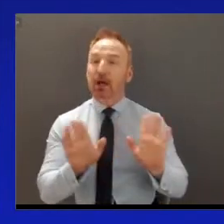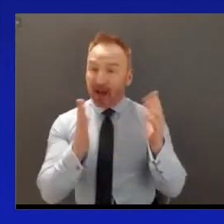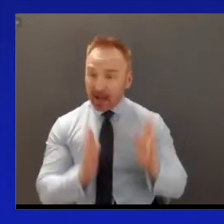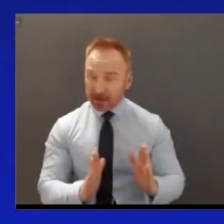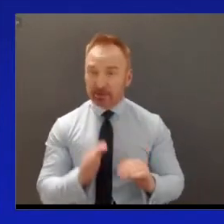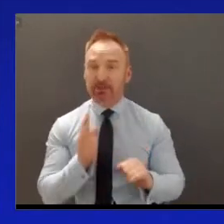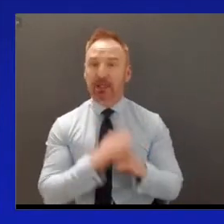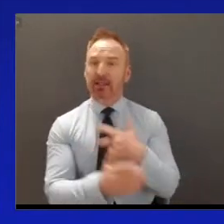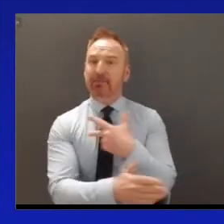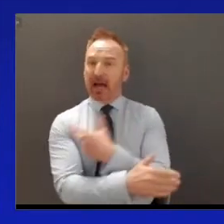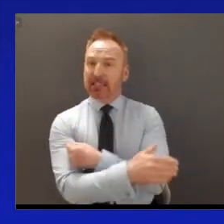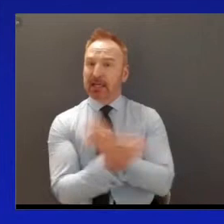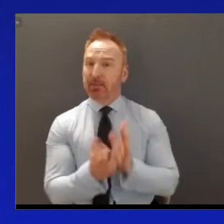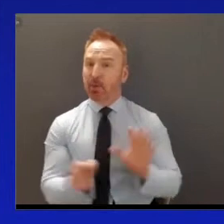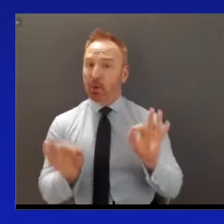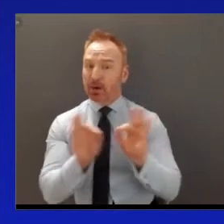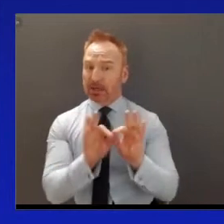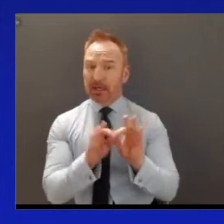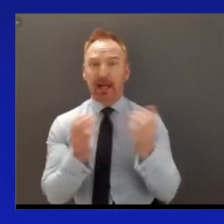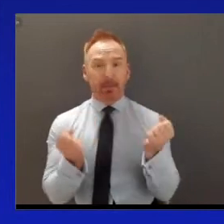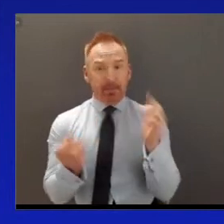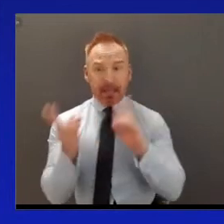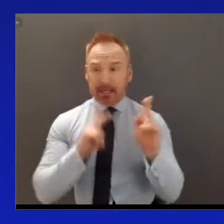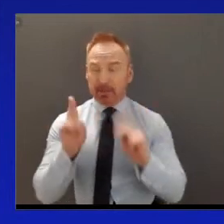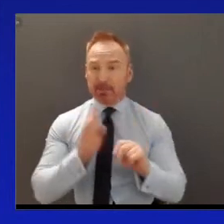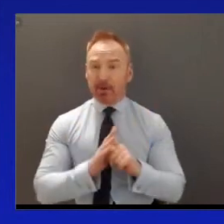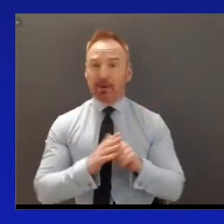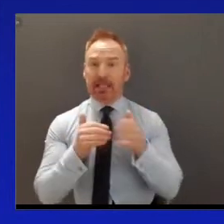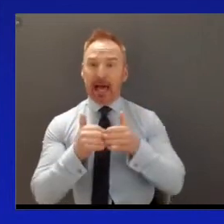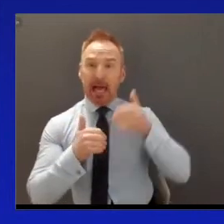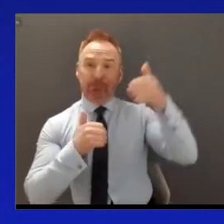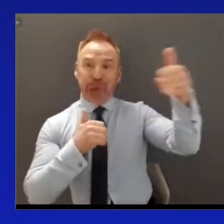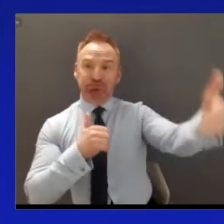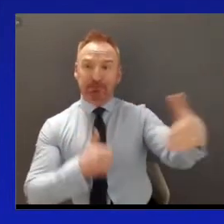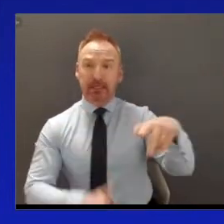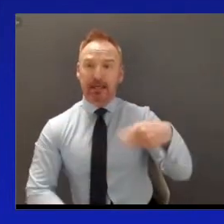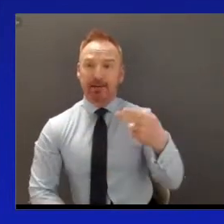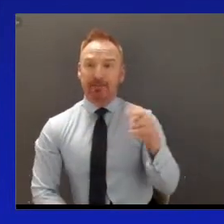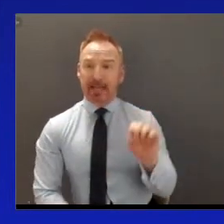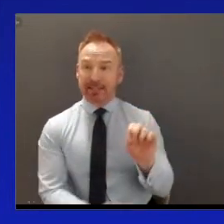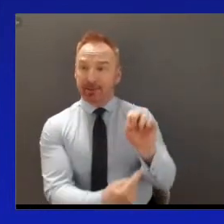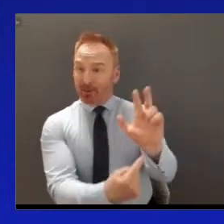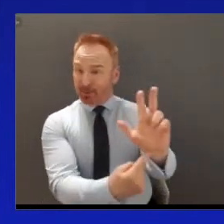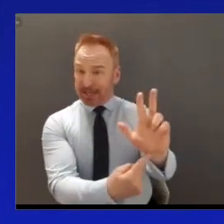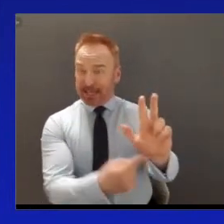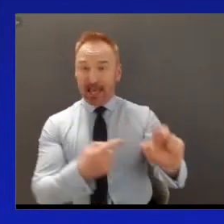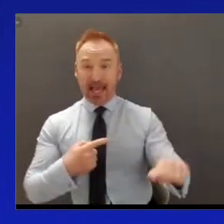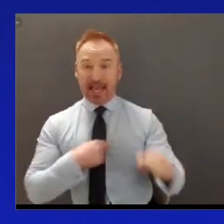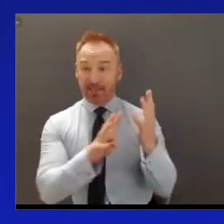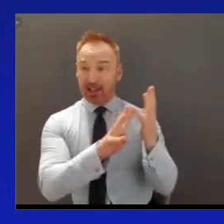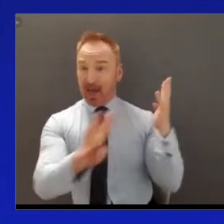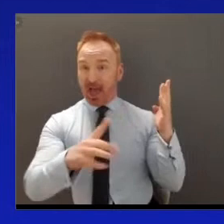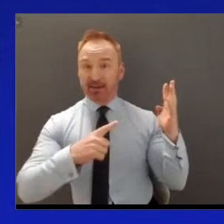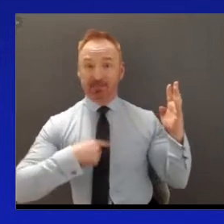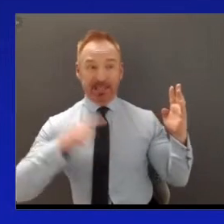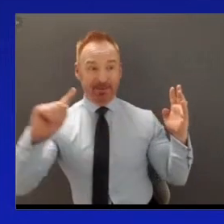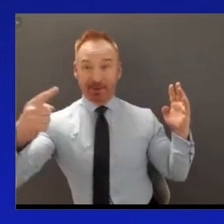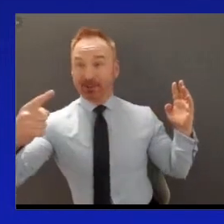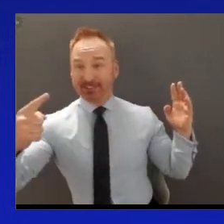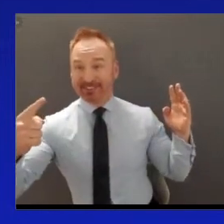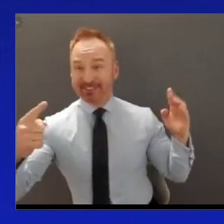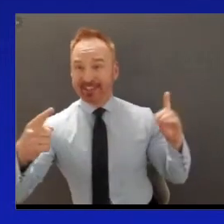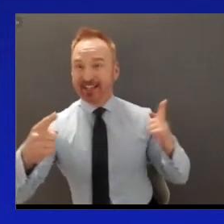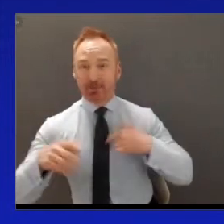this, I'll be the first to line up when I'm in phase 3 and I'm able to get my vaccine for sure. So, but no, we can't force anyone to get a